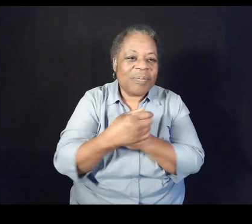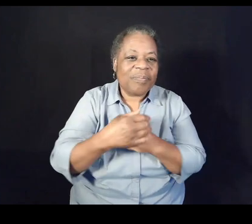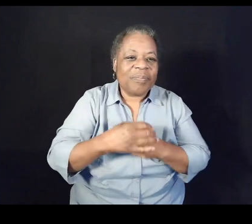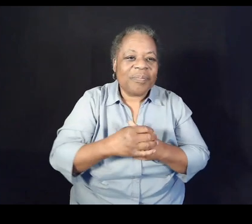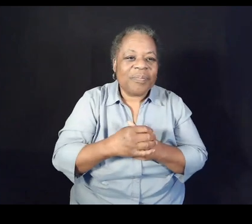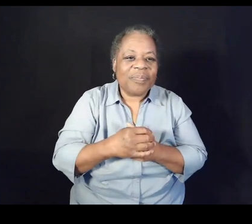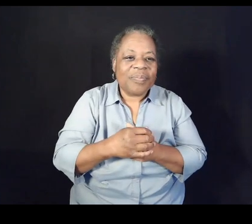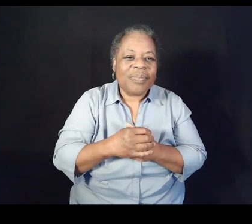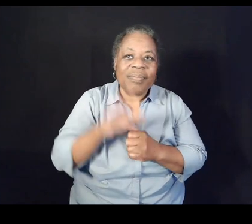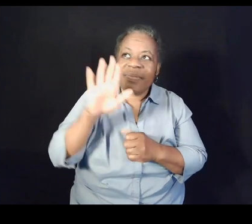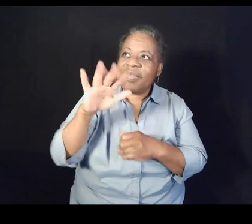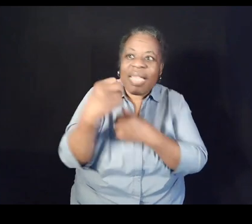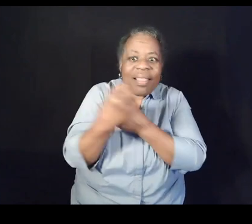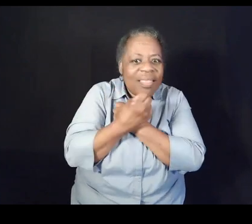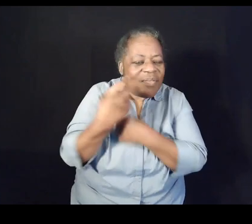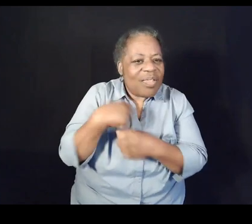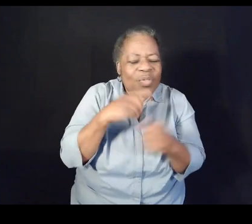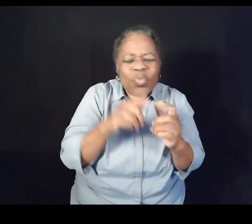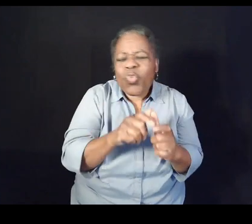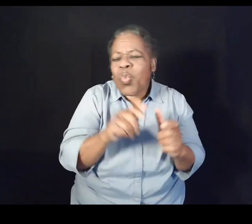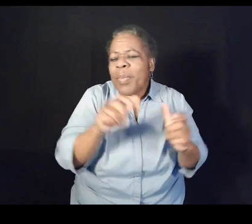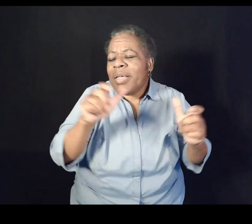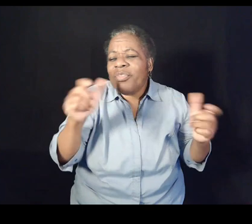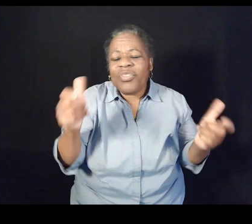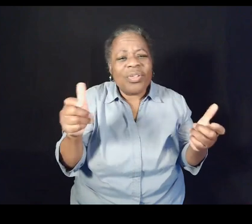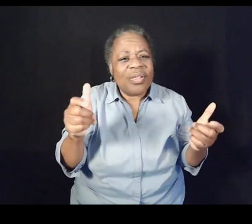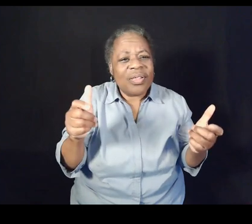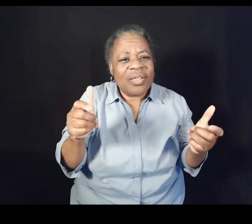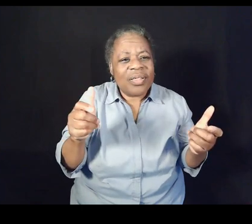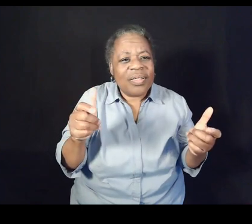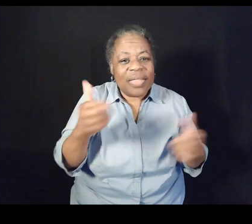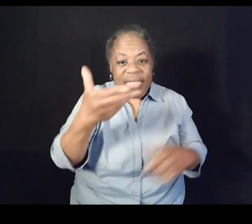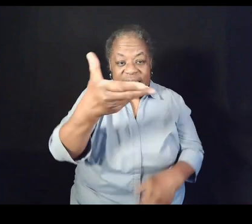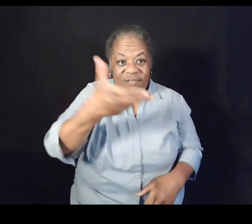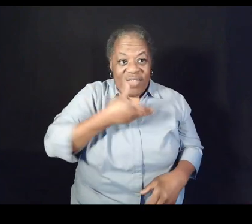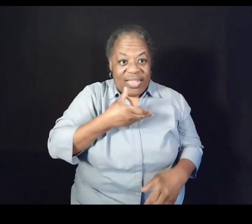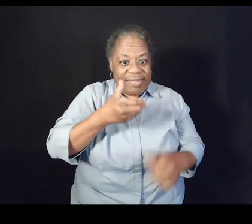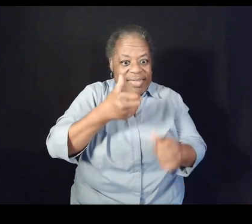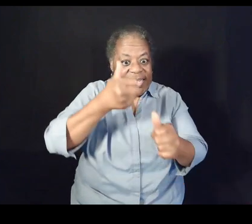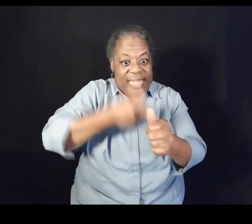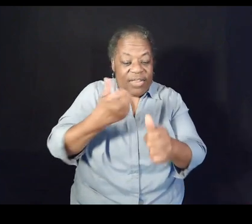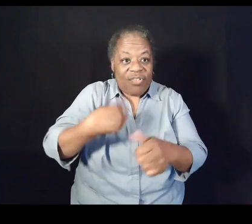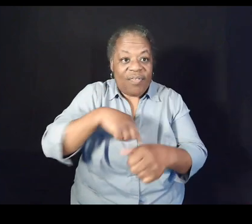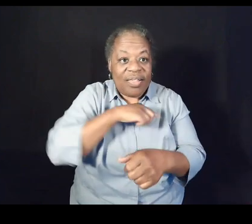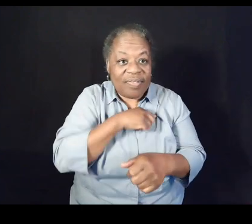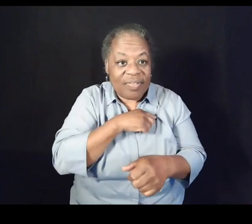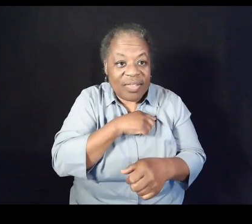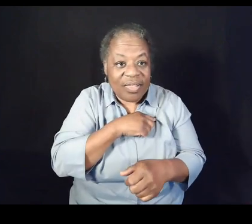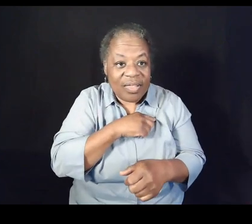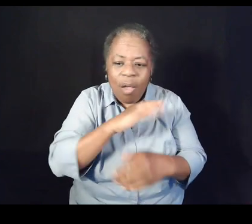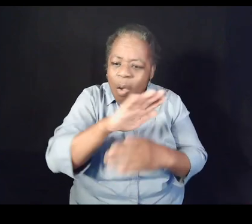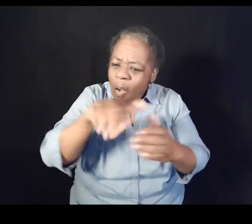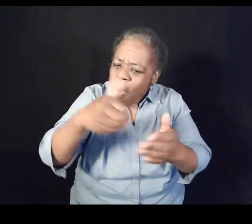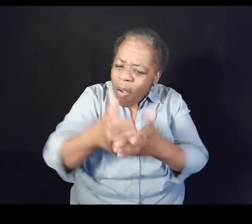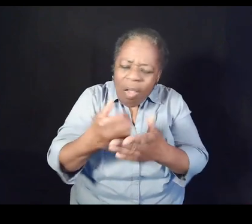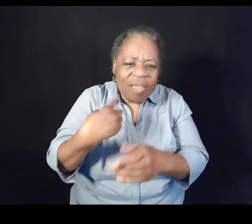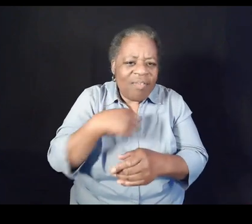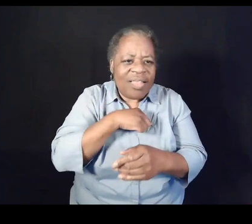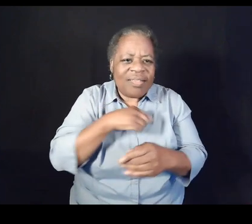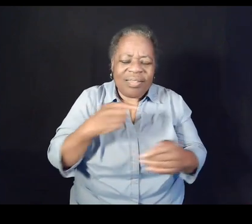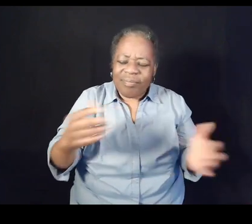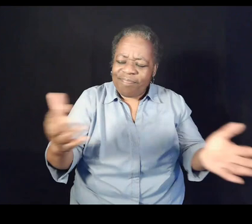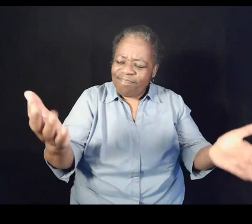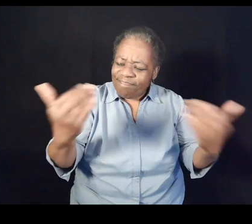He loves us so much that he invites each of us, all of us,